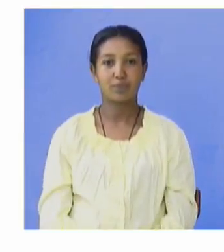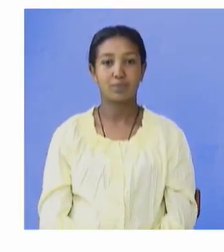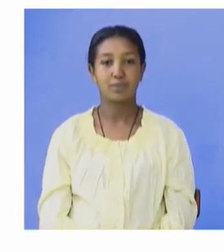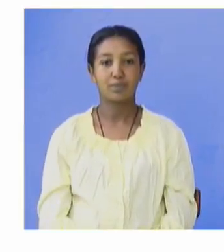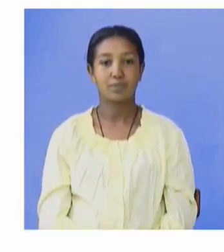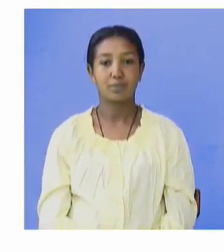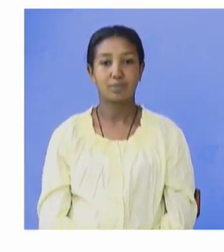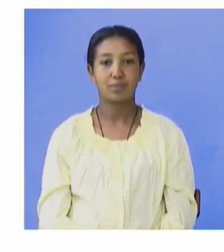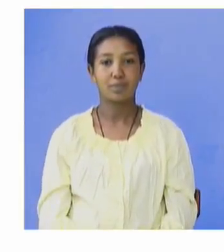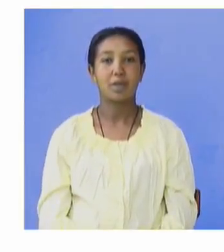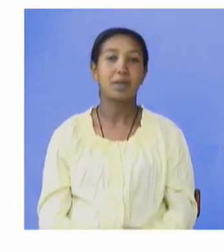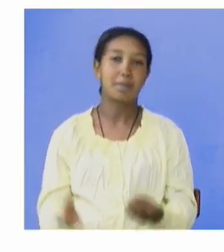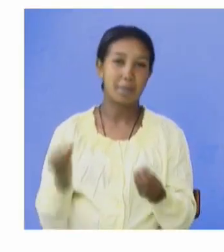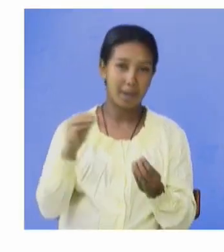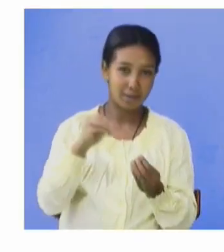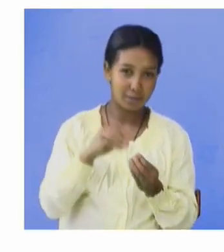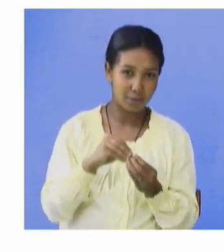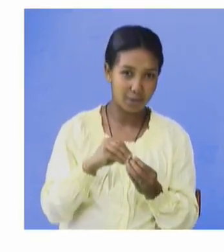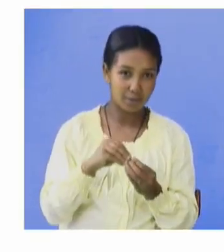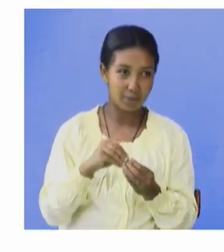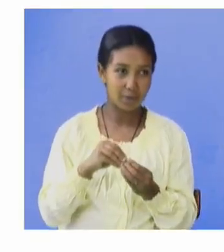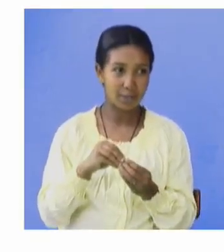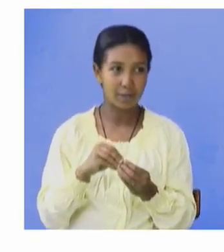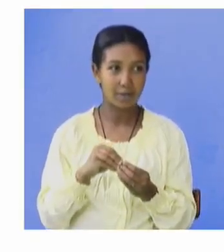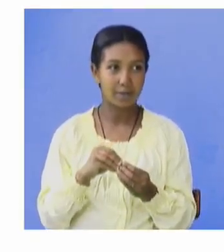And let me add one more here,